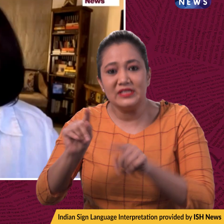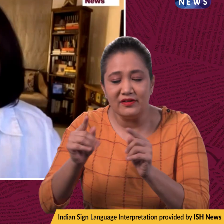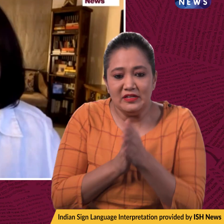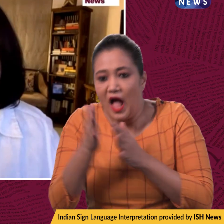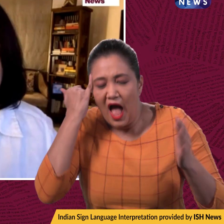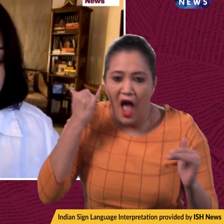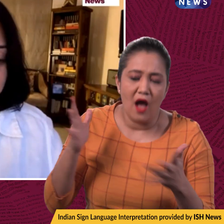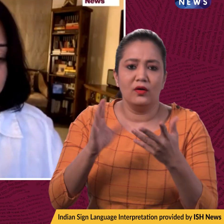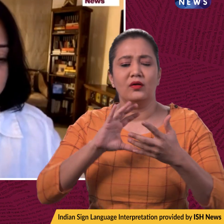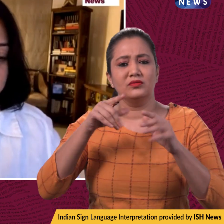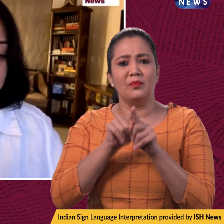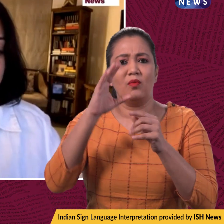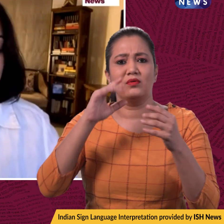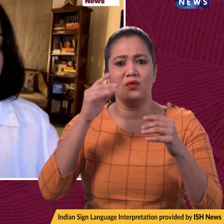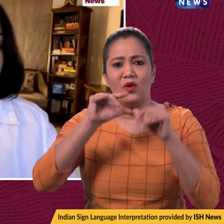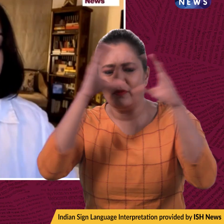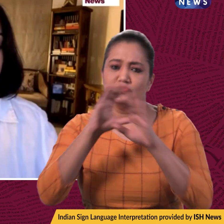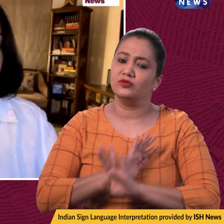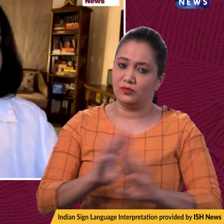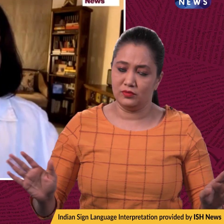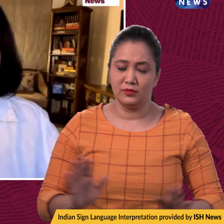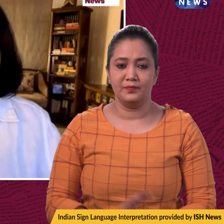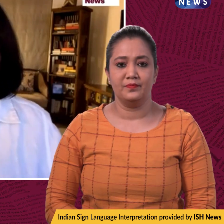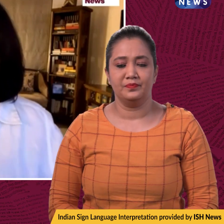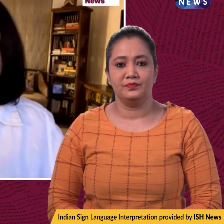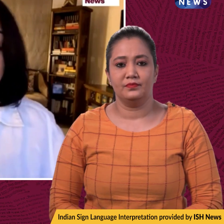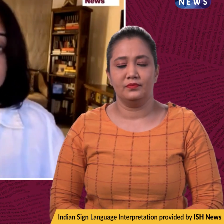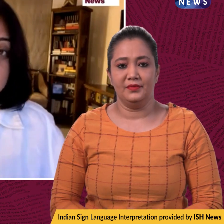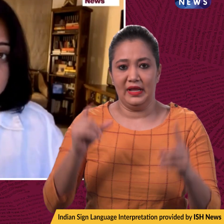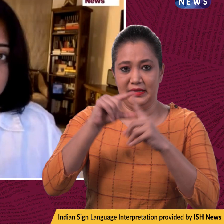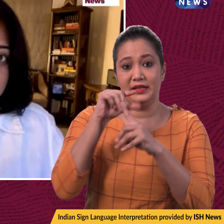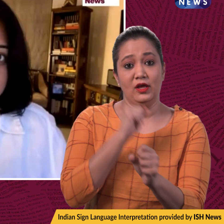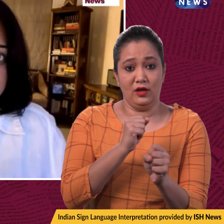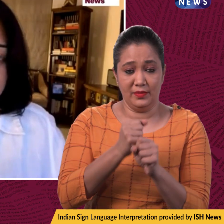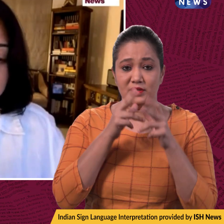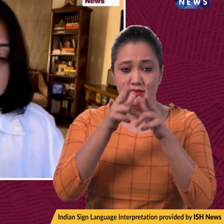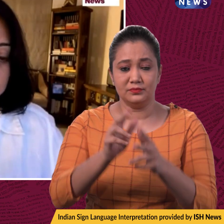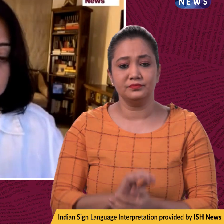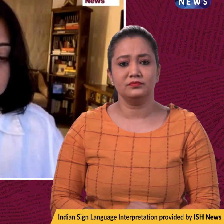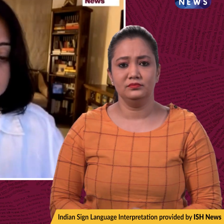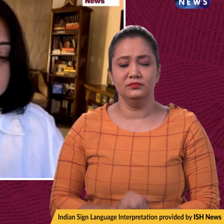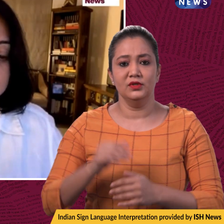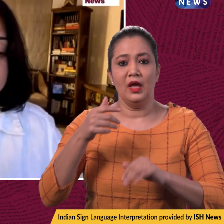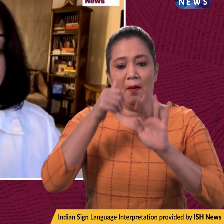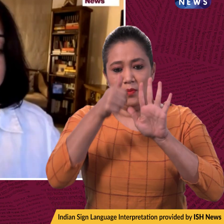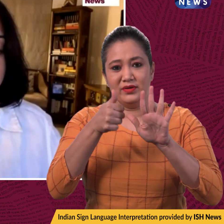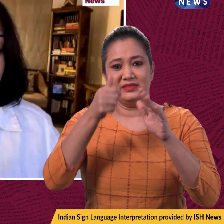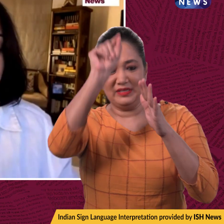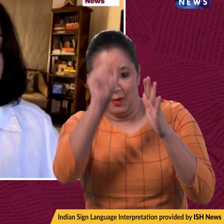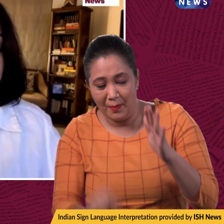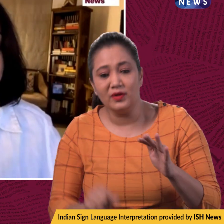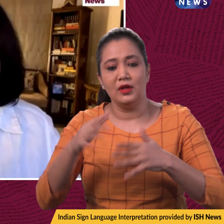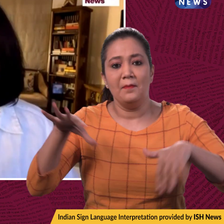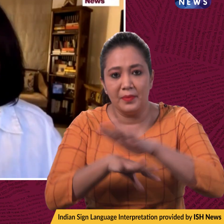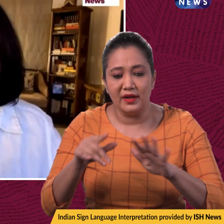be overzealous in creating ambiguity." The Delhi government has prepared a 6-point